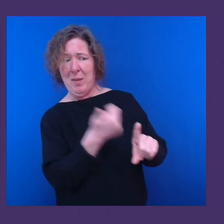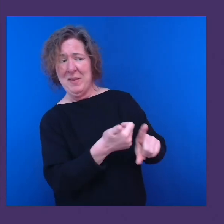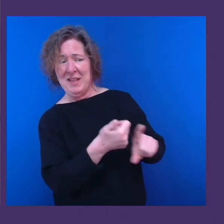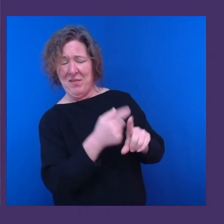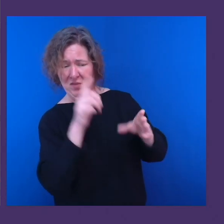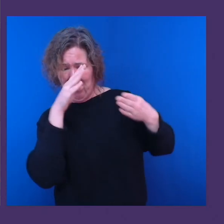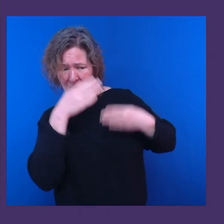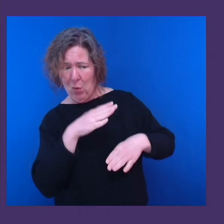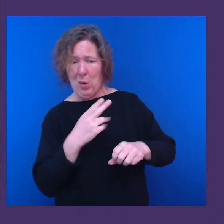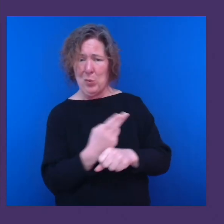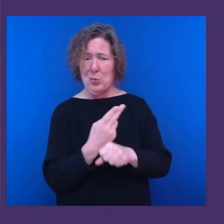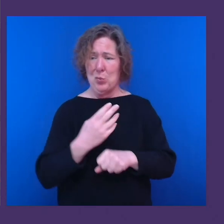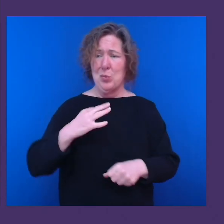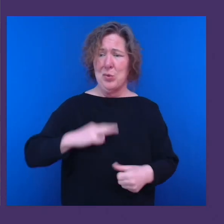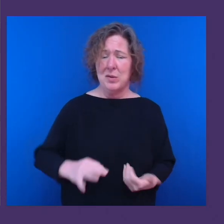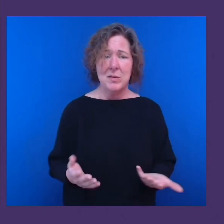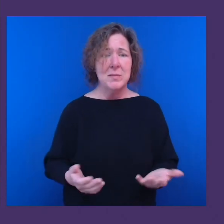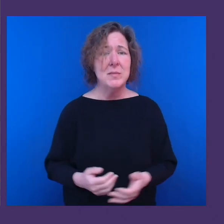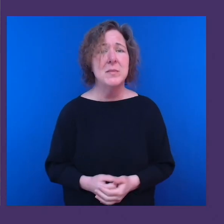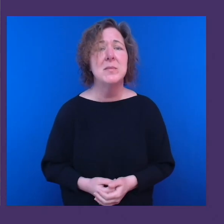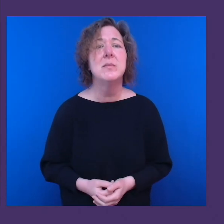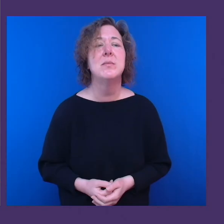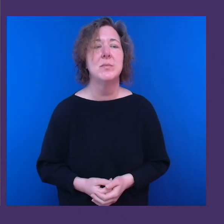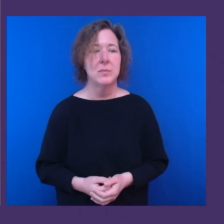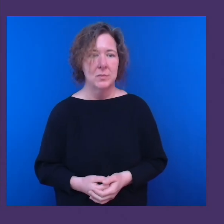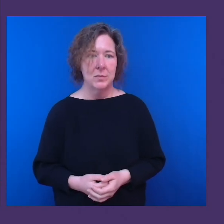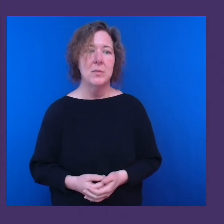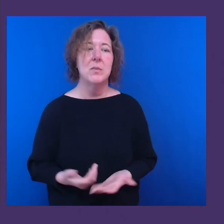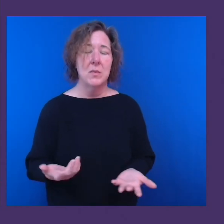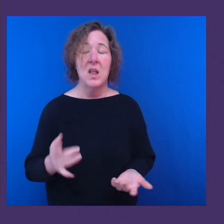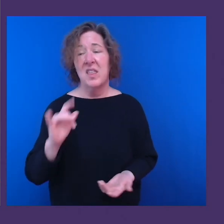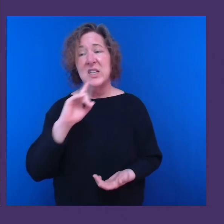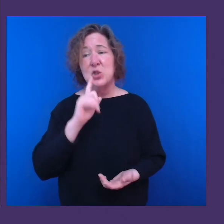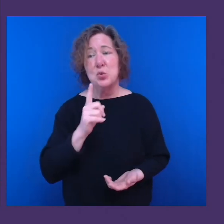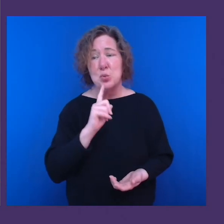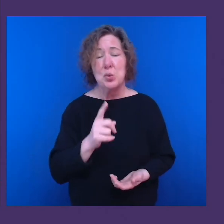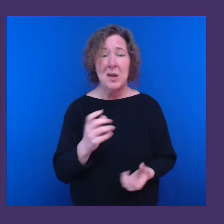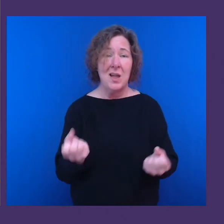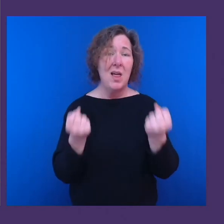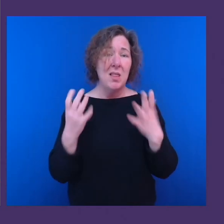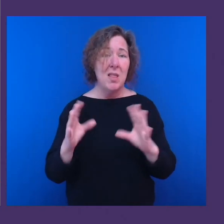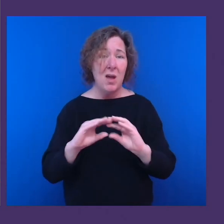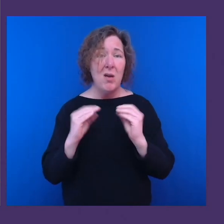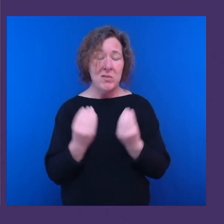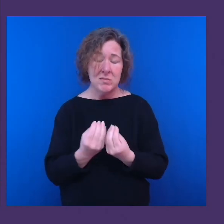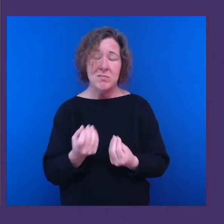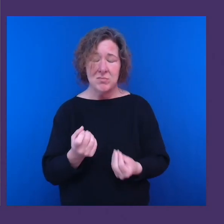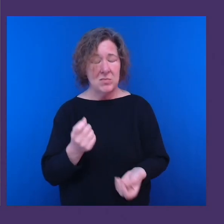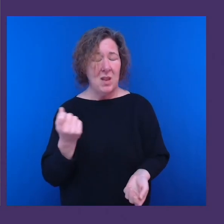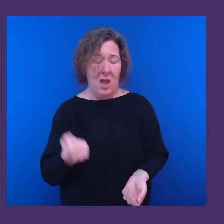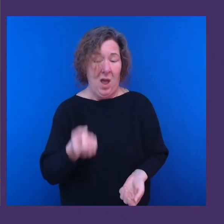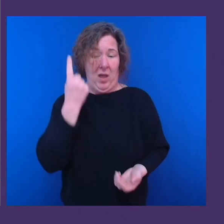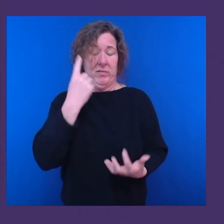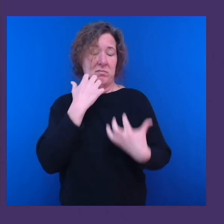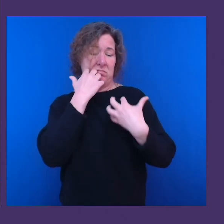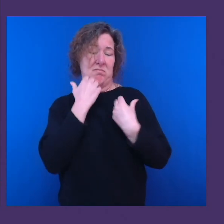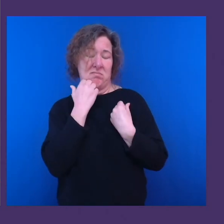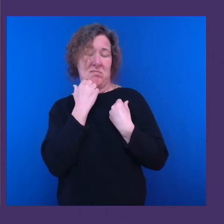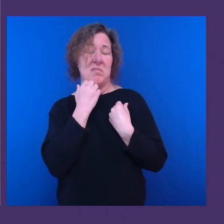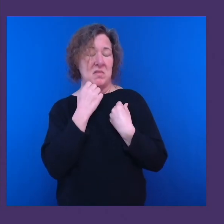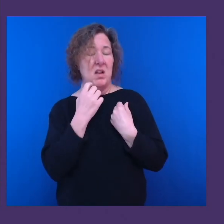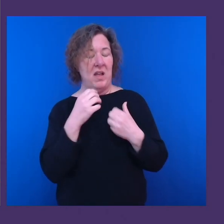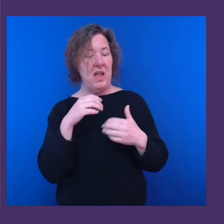usability? Yeah, and I think that's true. I think a lot of organizations definitely understand the value of accessibility and